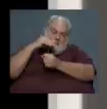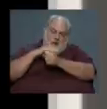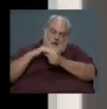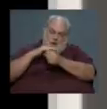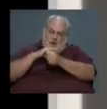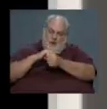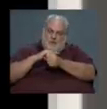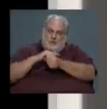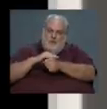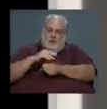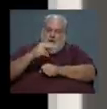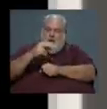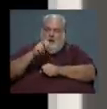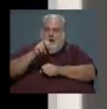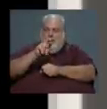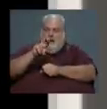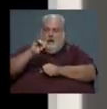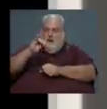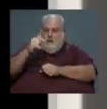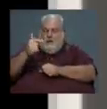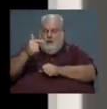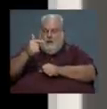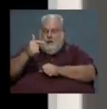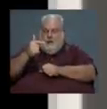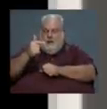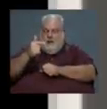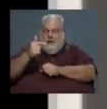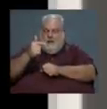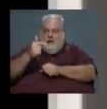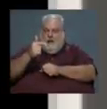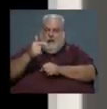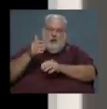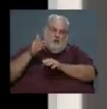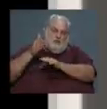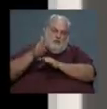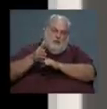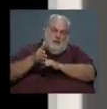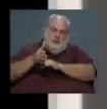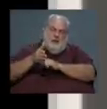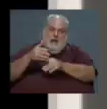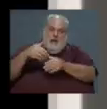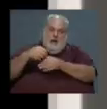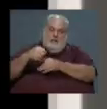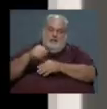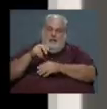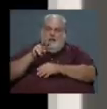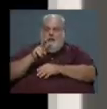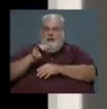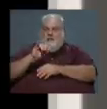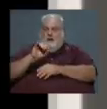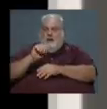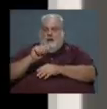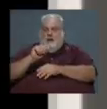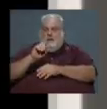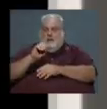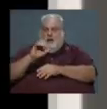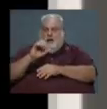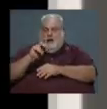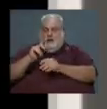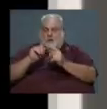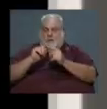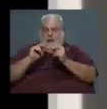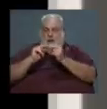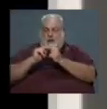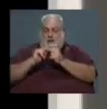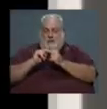West Baseline. That would be how most people would get out, or either go straight across out the viaduct over to the highway. That would be the